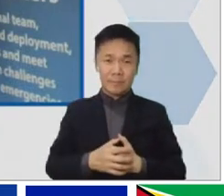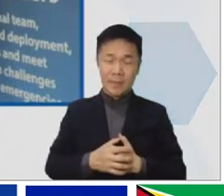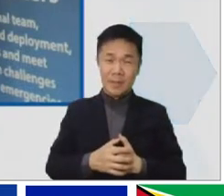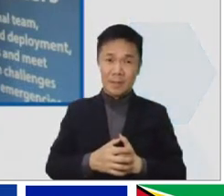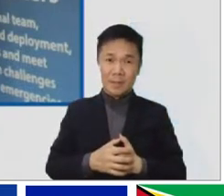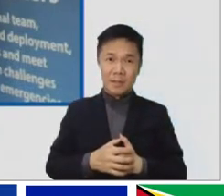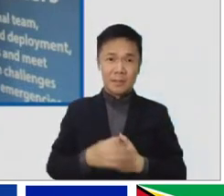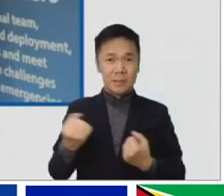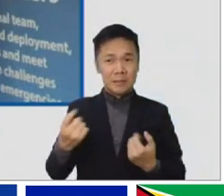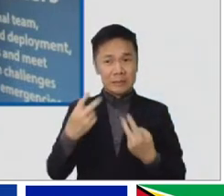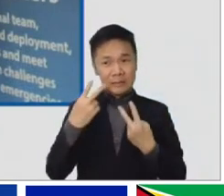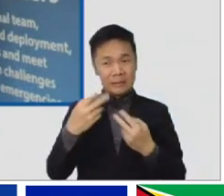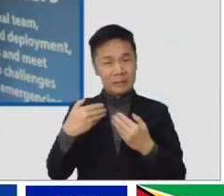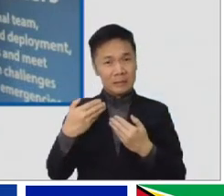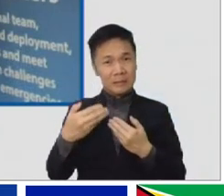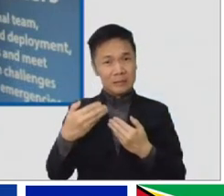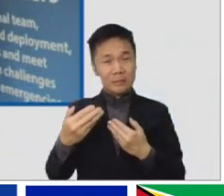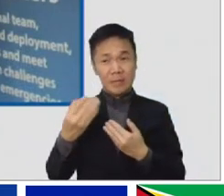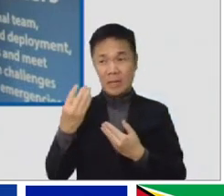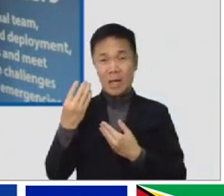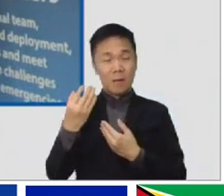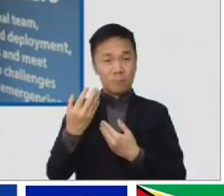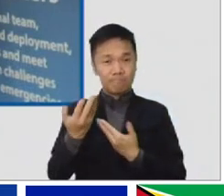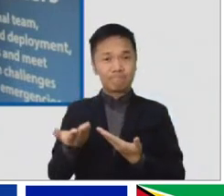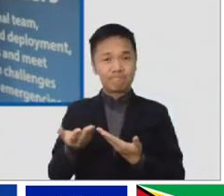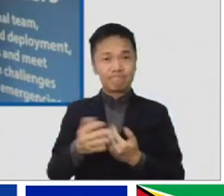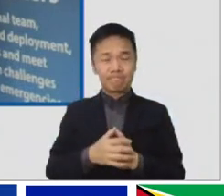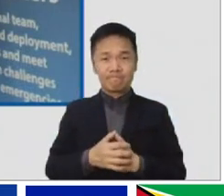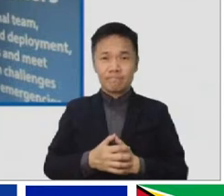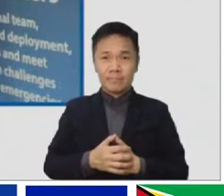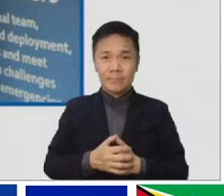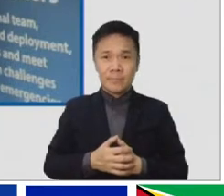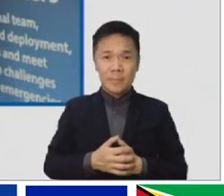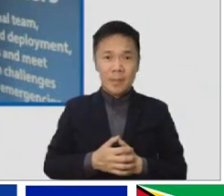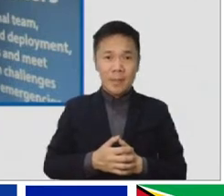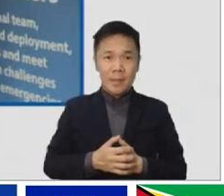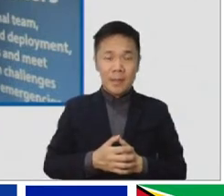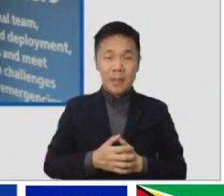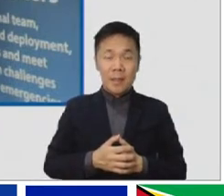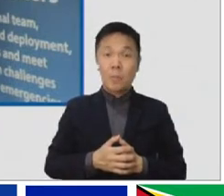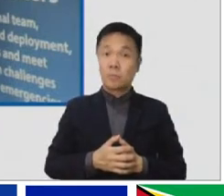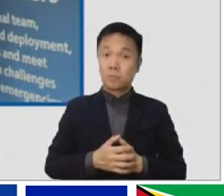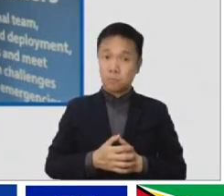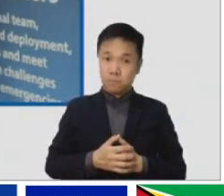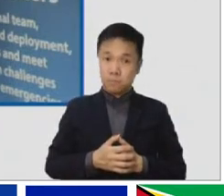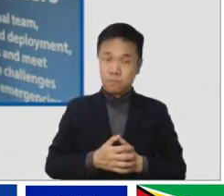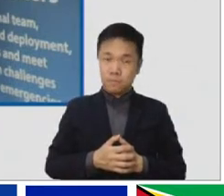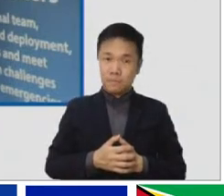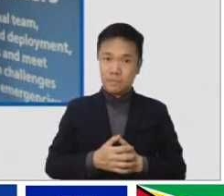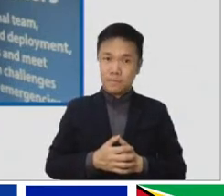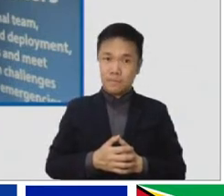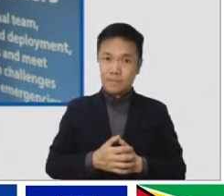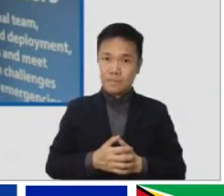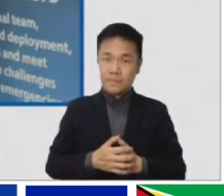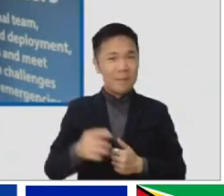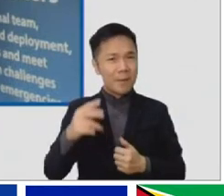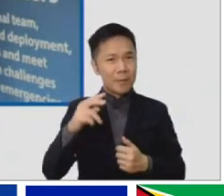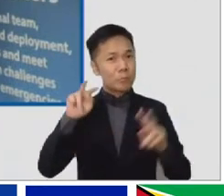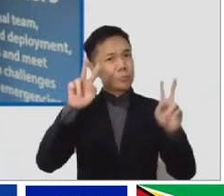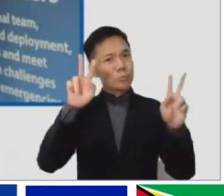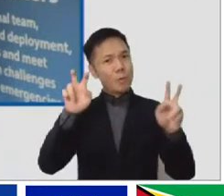about these, and we had a lot of sessions regarding health, we